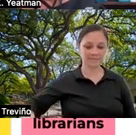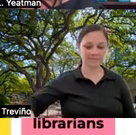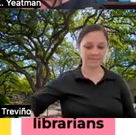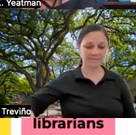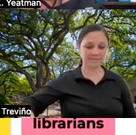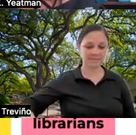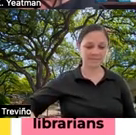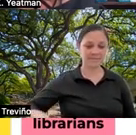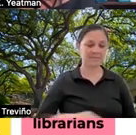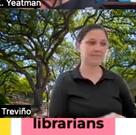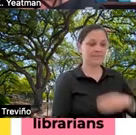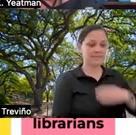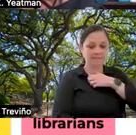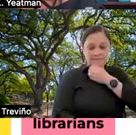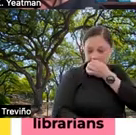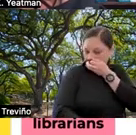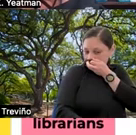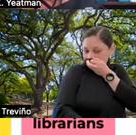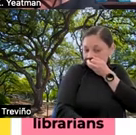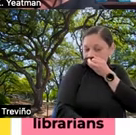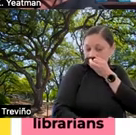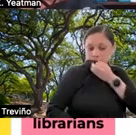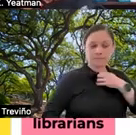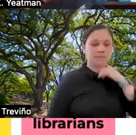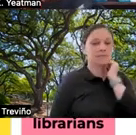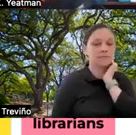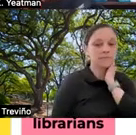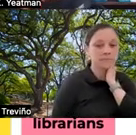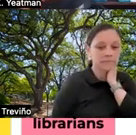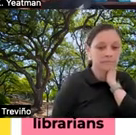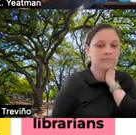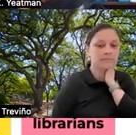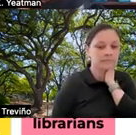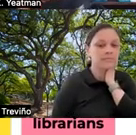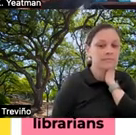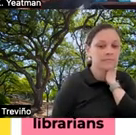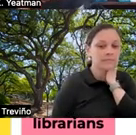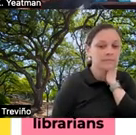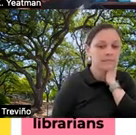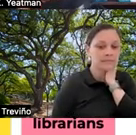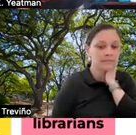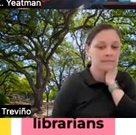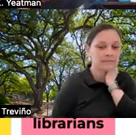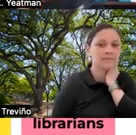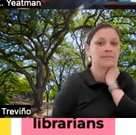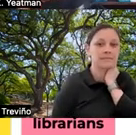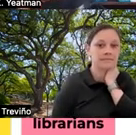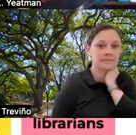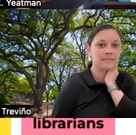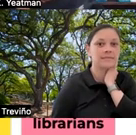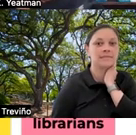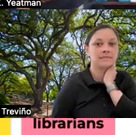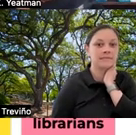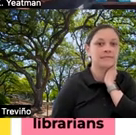And I want you to, during your break, think about stakeholders we might want to engage into this process and learn